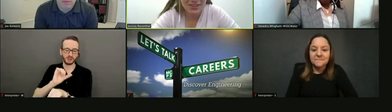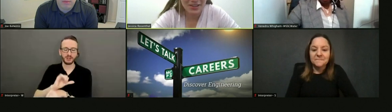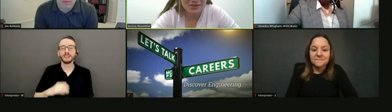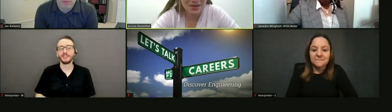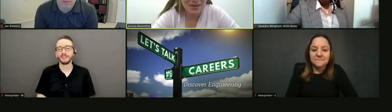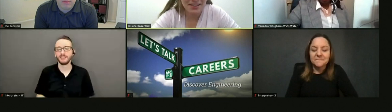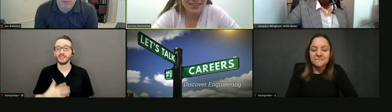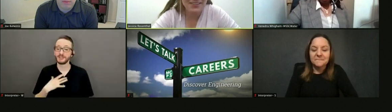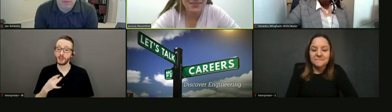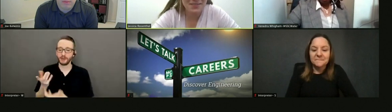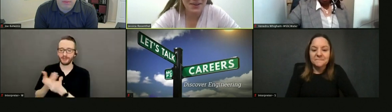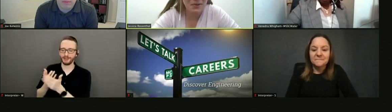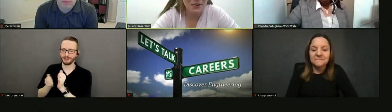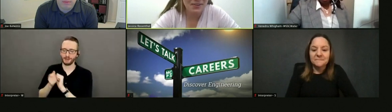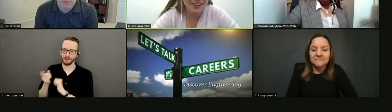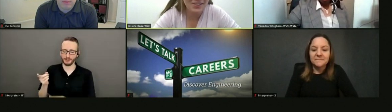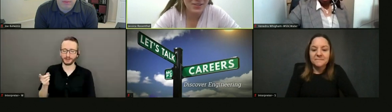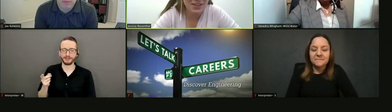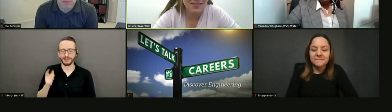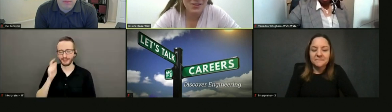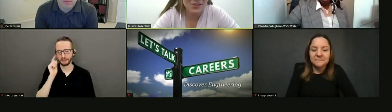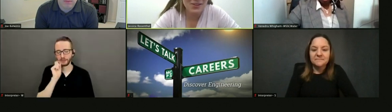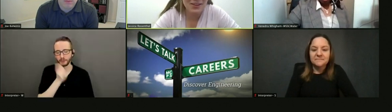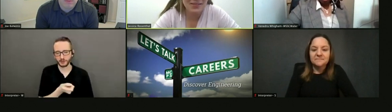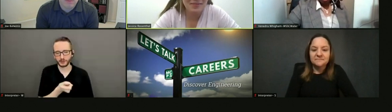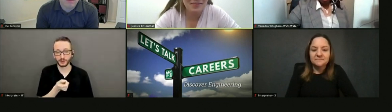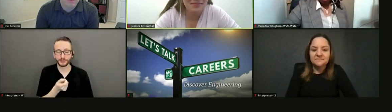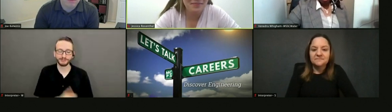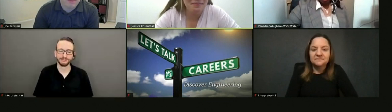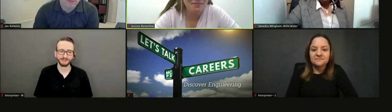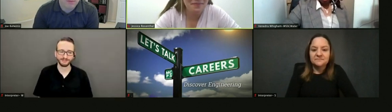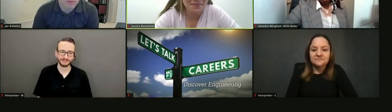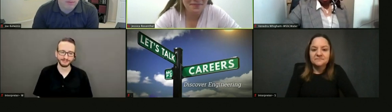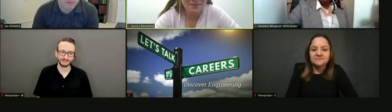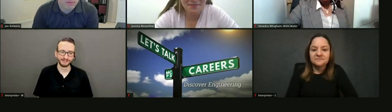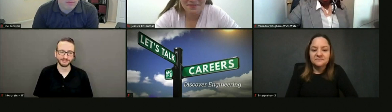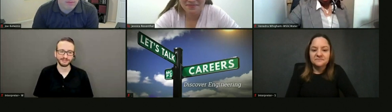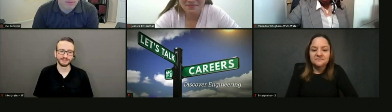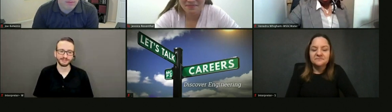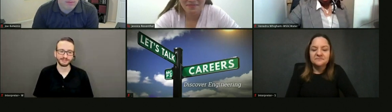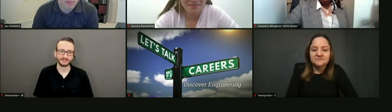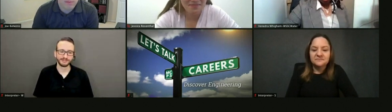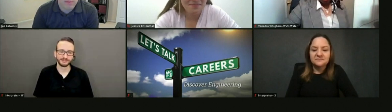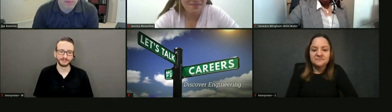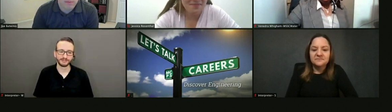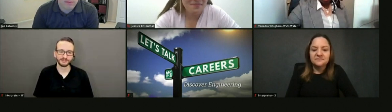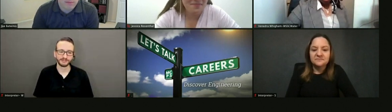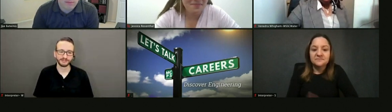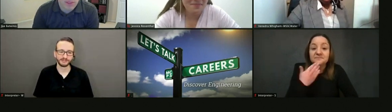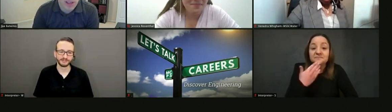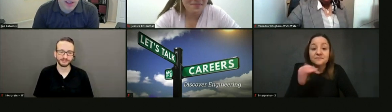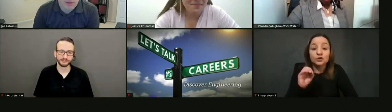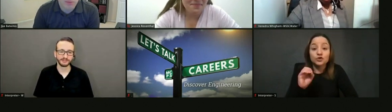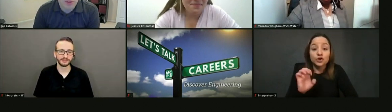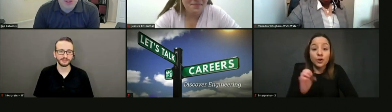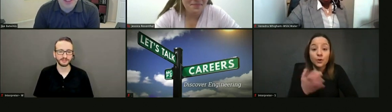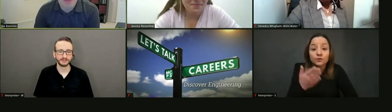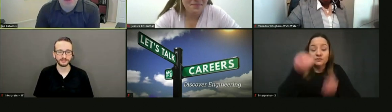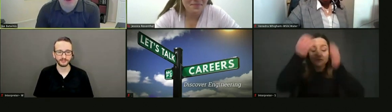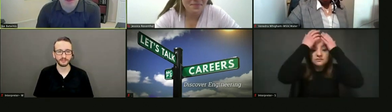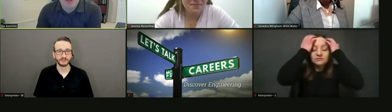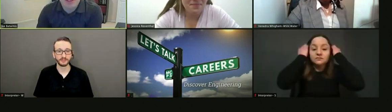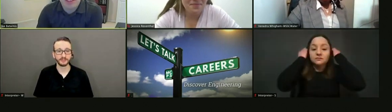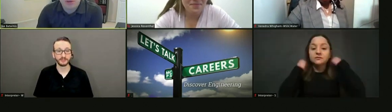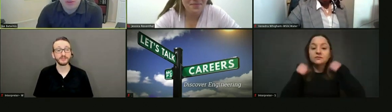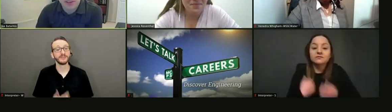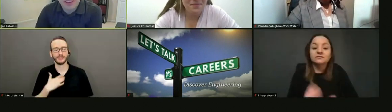like to talk to her. So that would be very cool. Interesting conversation. Thank you. Joe? I'd really like to meet